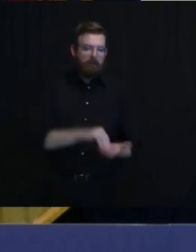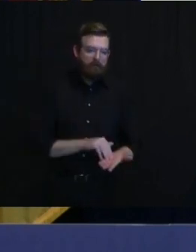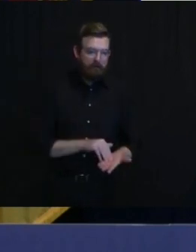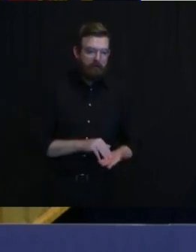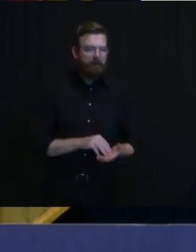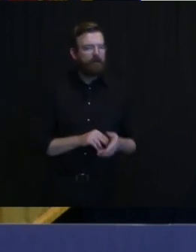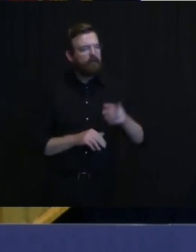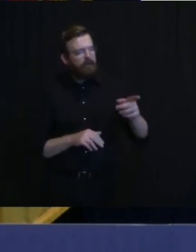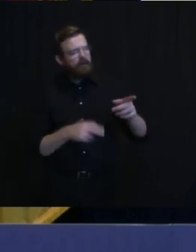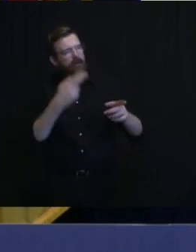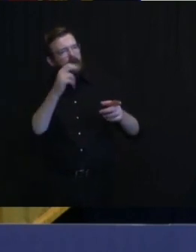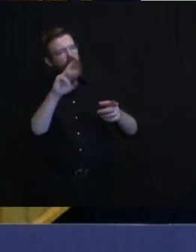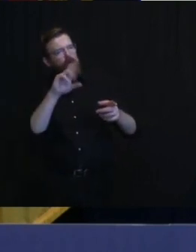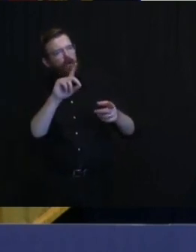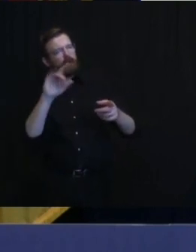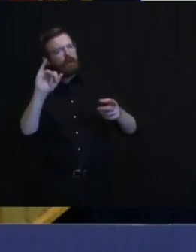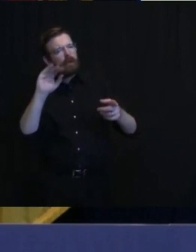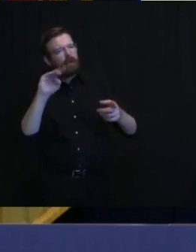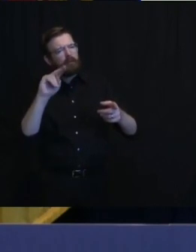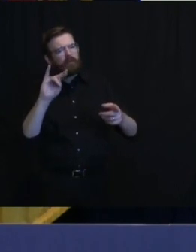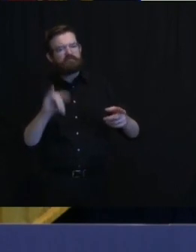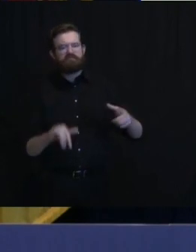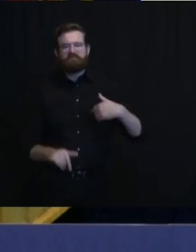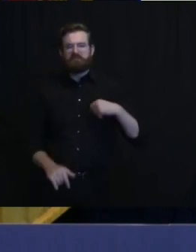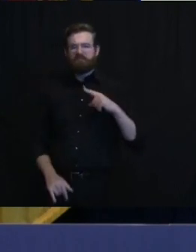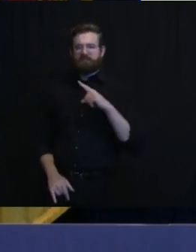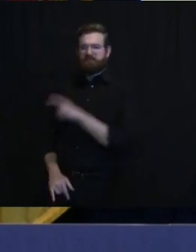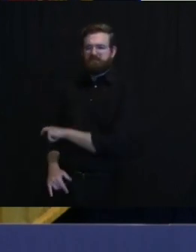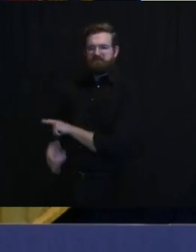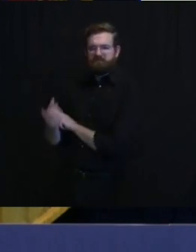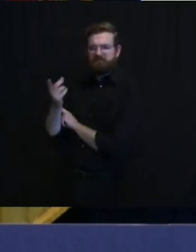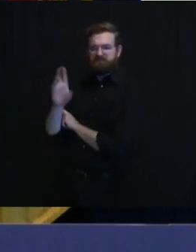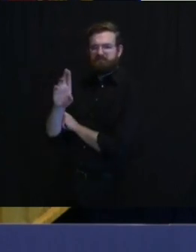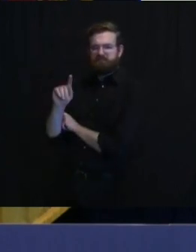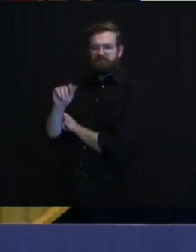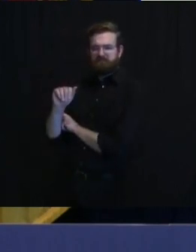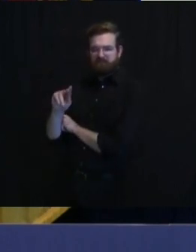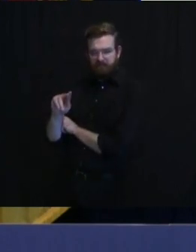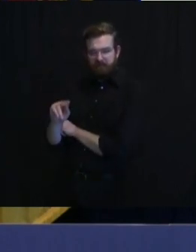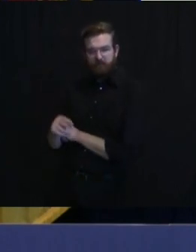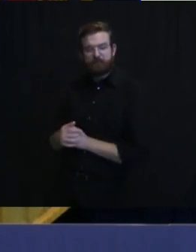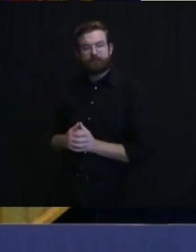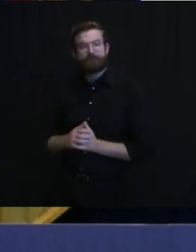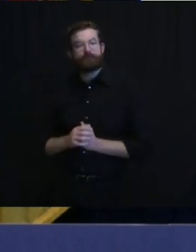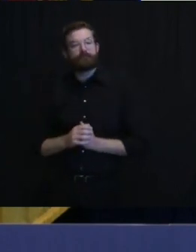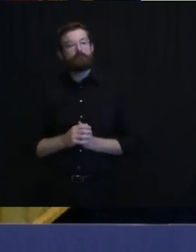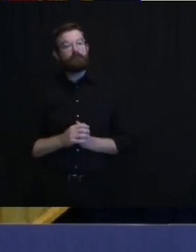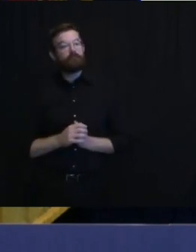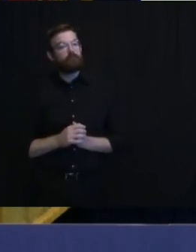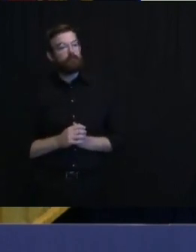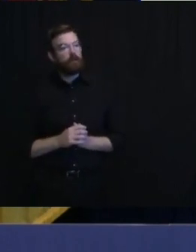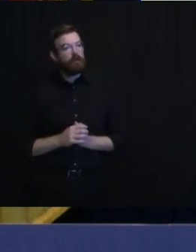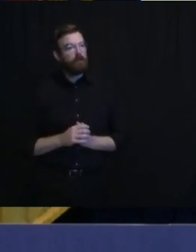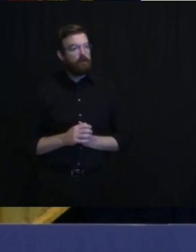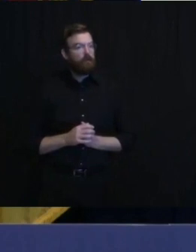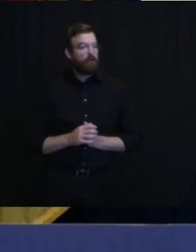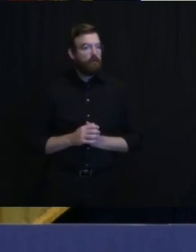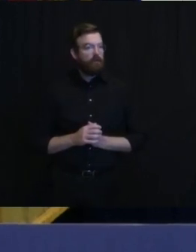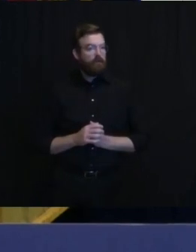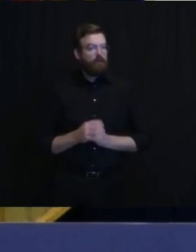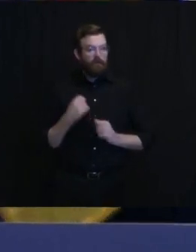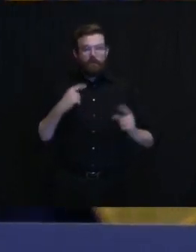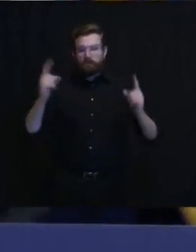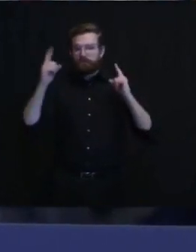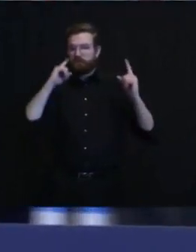love to get your sense of that reality for New Jersey. So, we still don't know a lot about